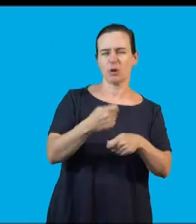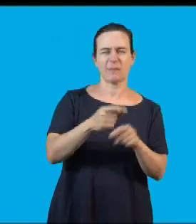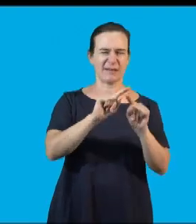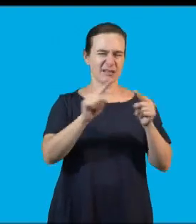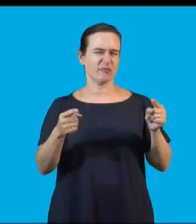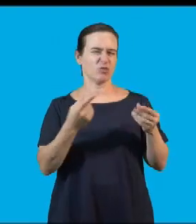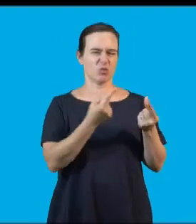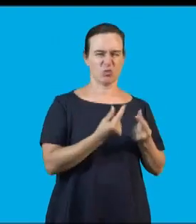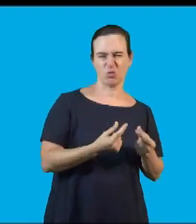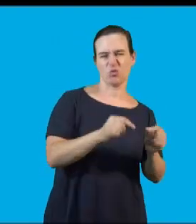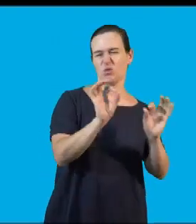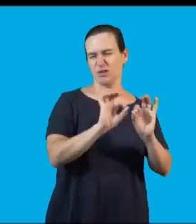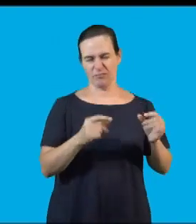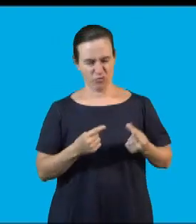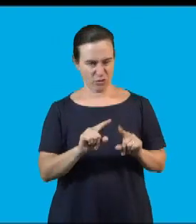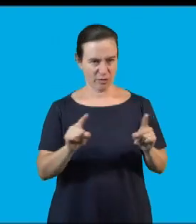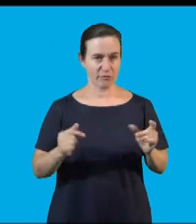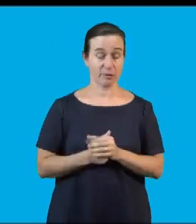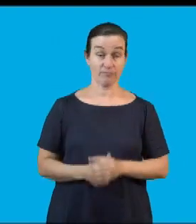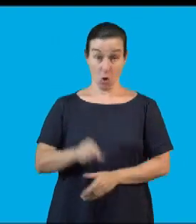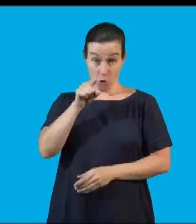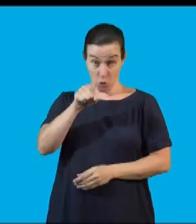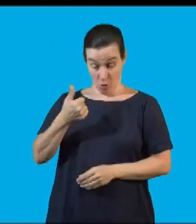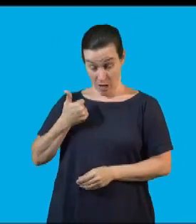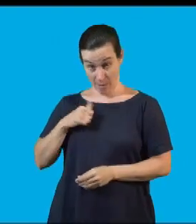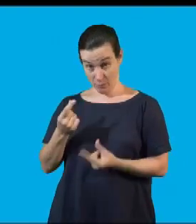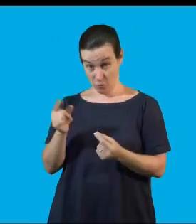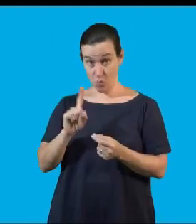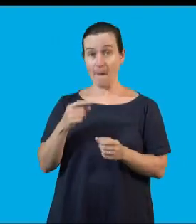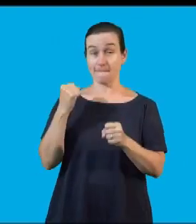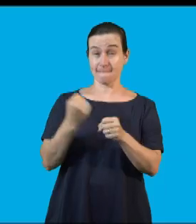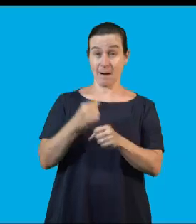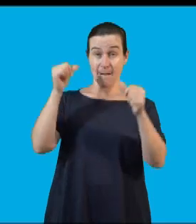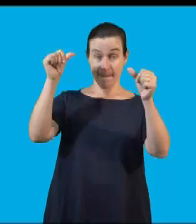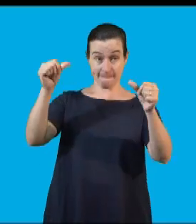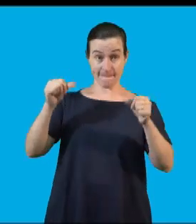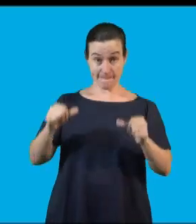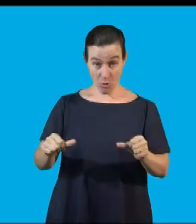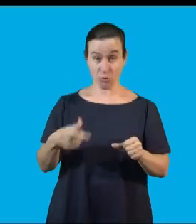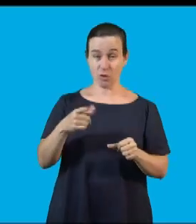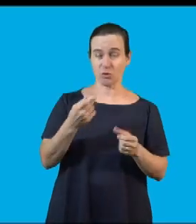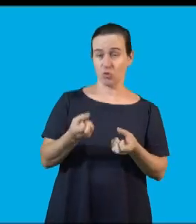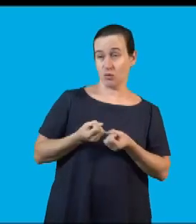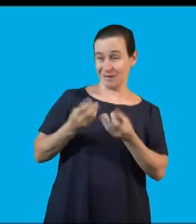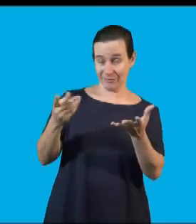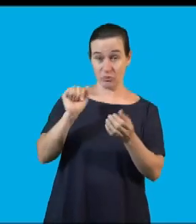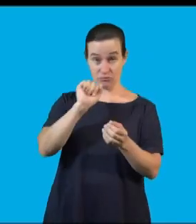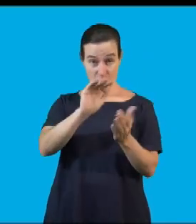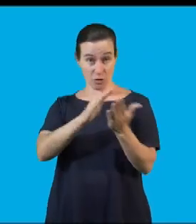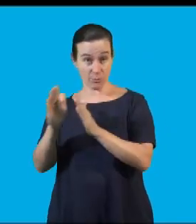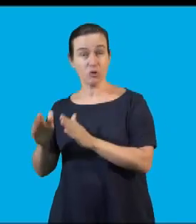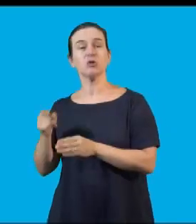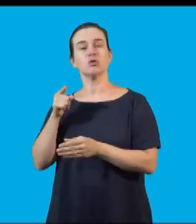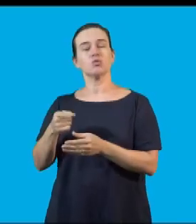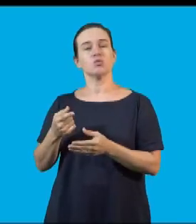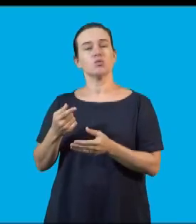and other chores. You have decided to create a poster for distribution in your community, offering your services